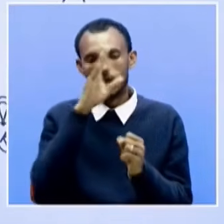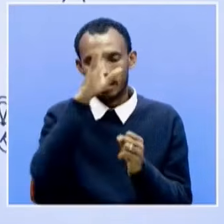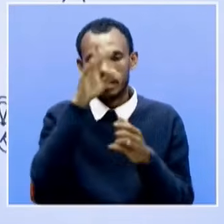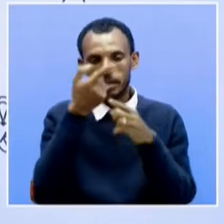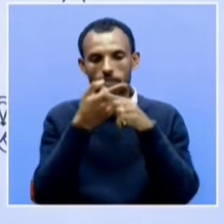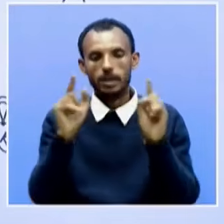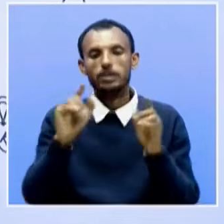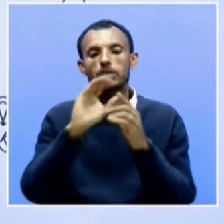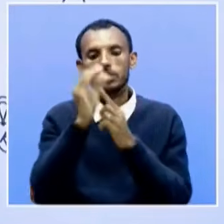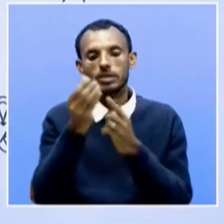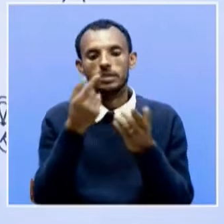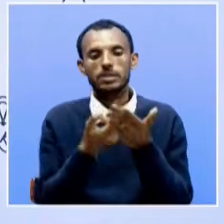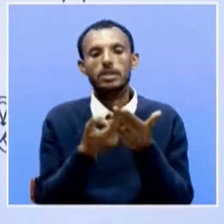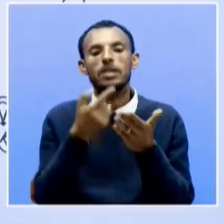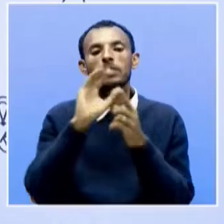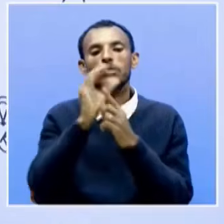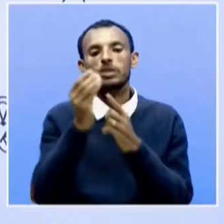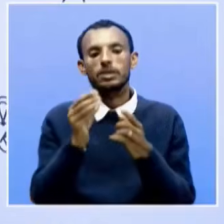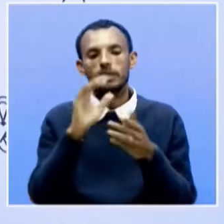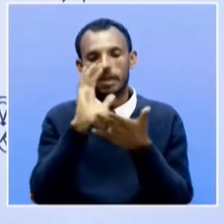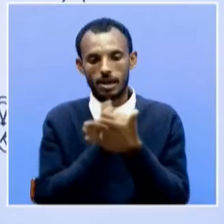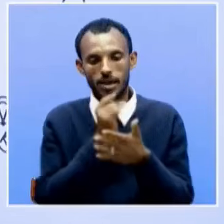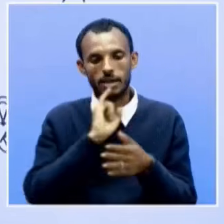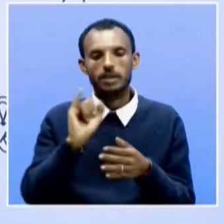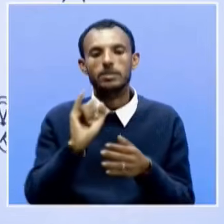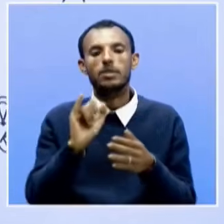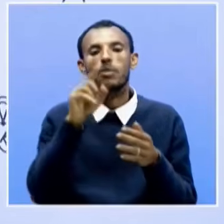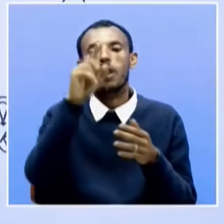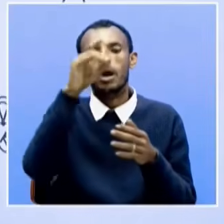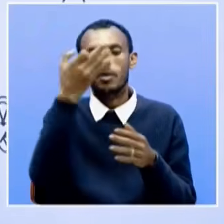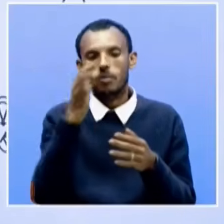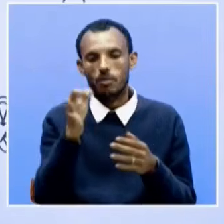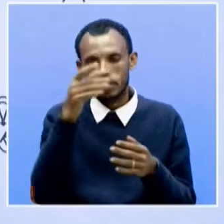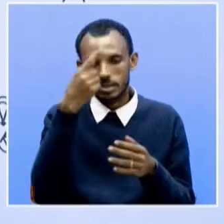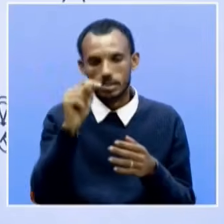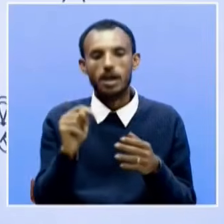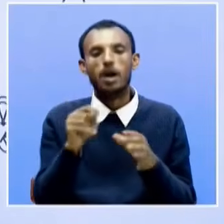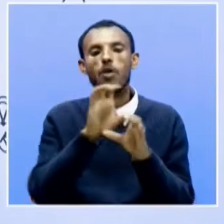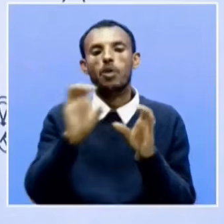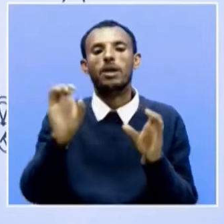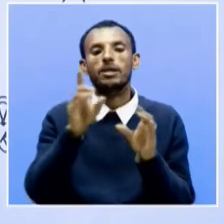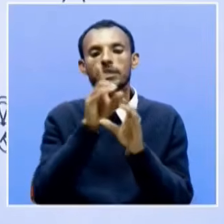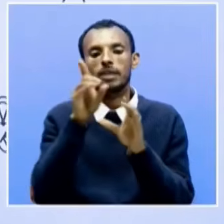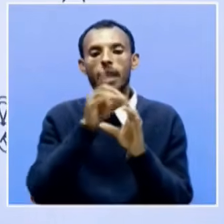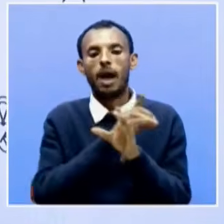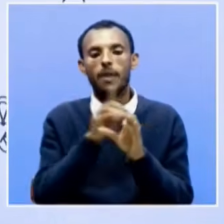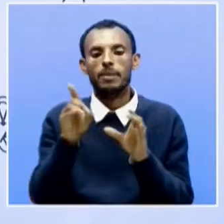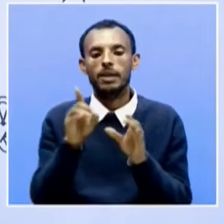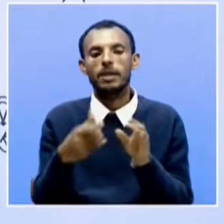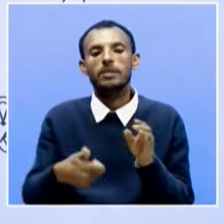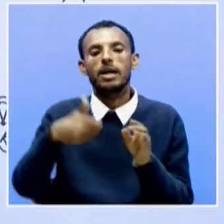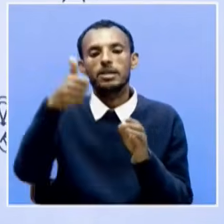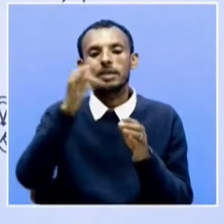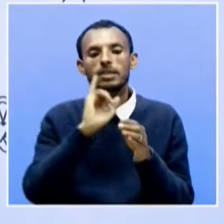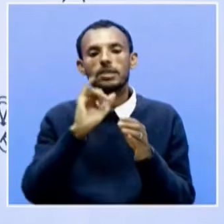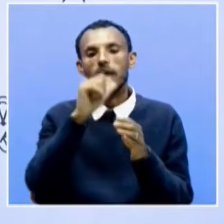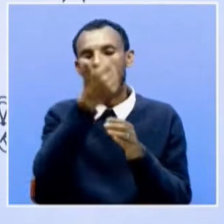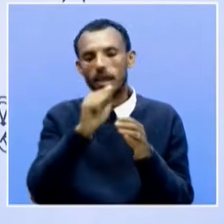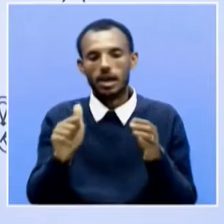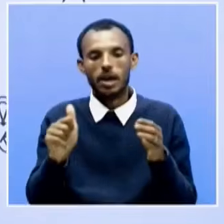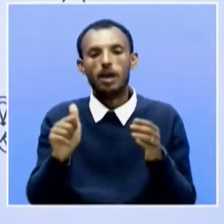situation, but the situation that we have already taken is one of the chord is a diameter, the other is any ordinary